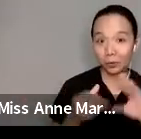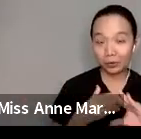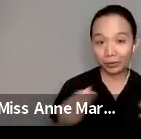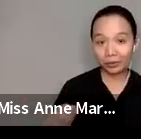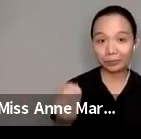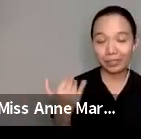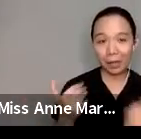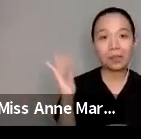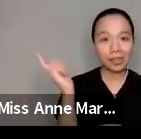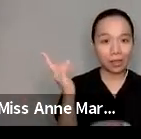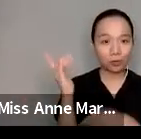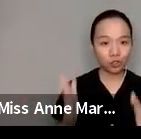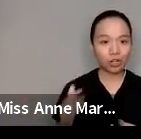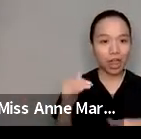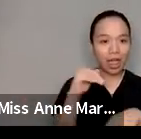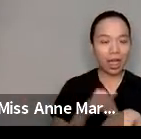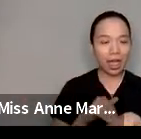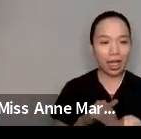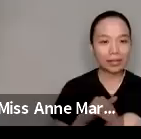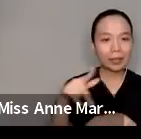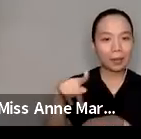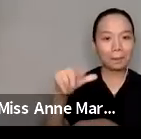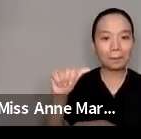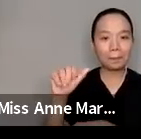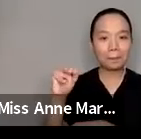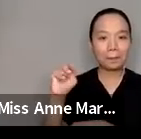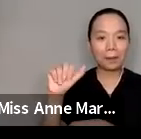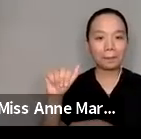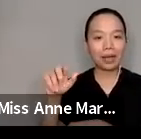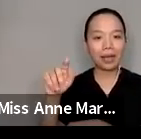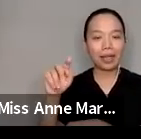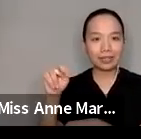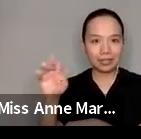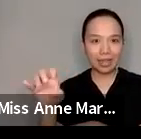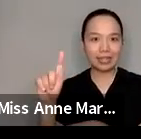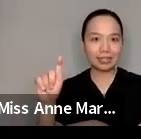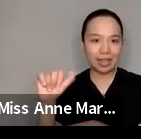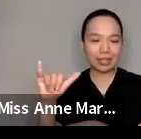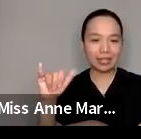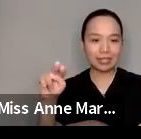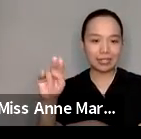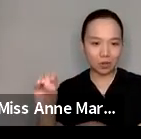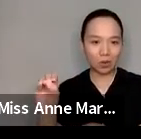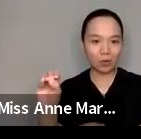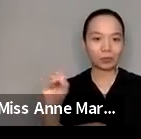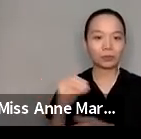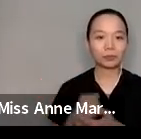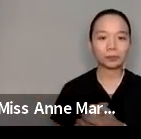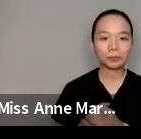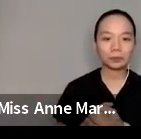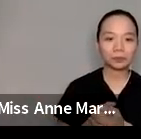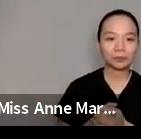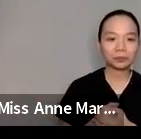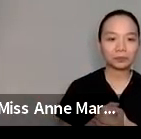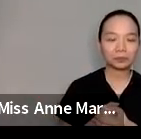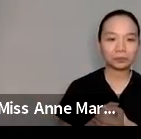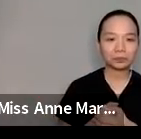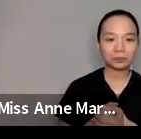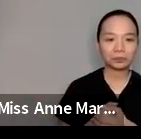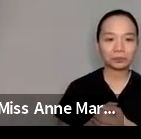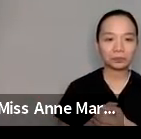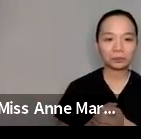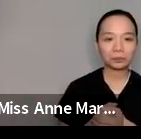lecturer at STKIP Pamane Talino in Landak Regency, Ngabang City. When I